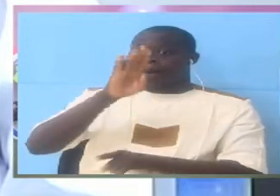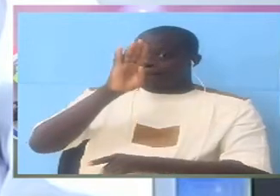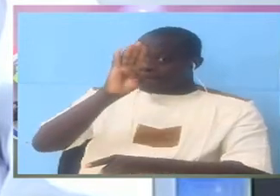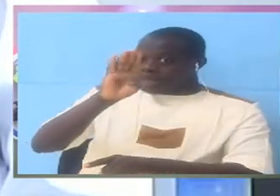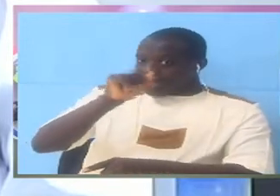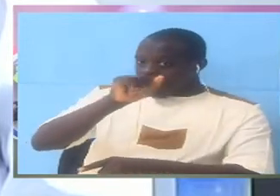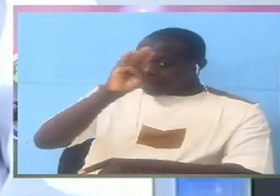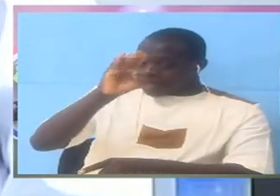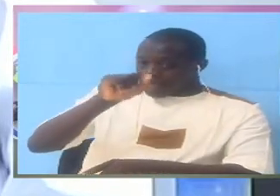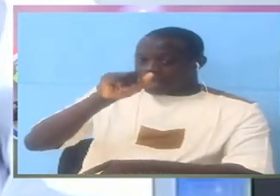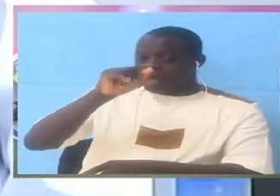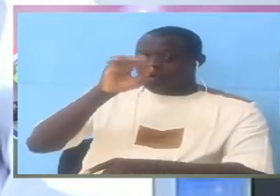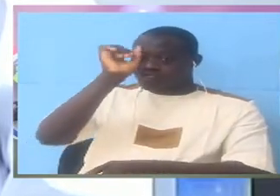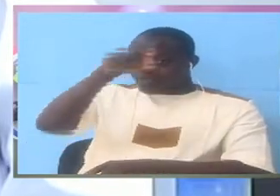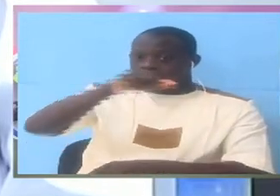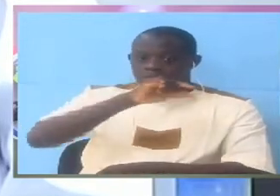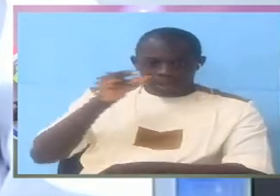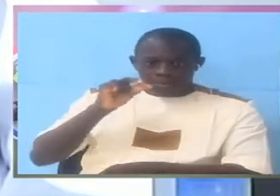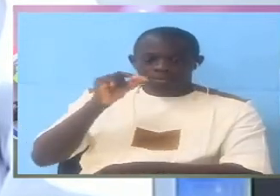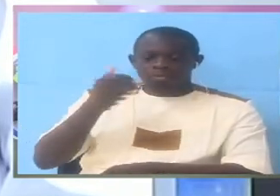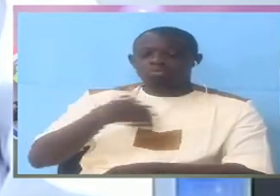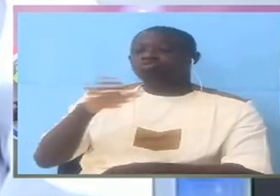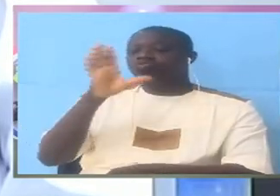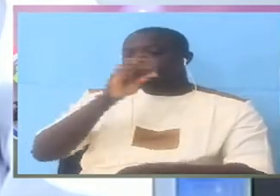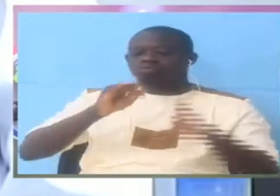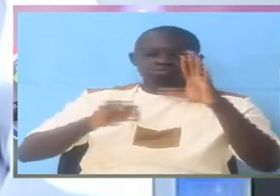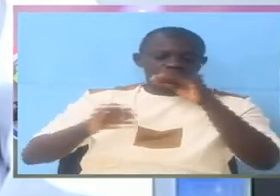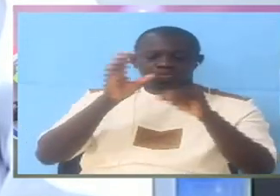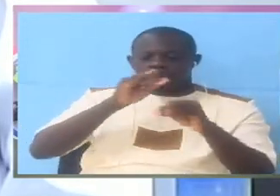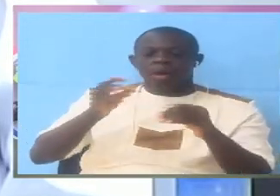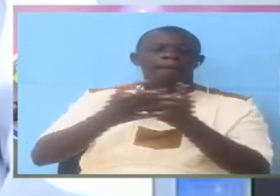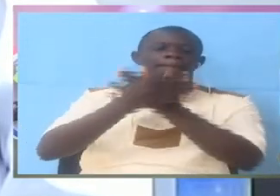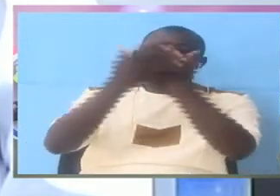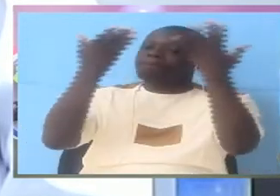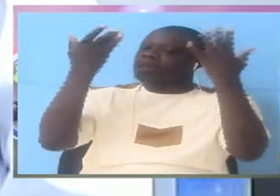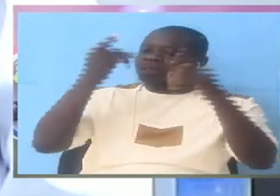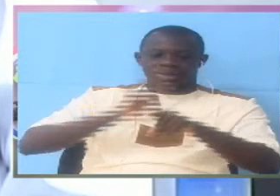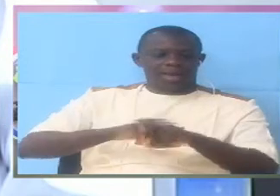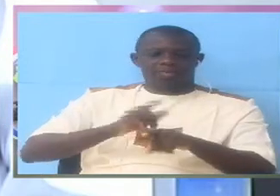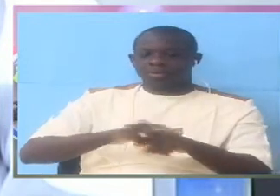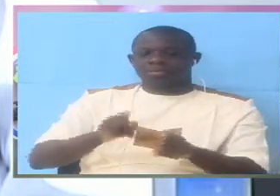Baba, your name has been mentioned a lot. I think when you